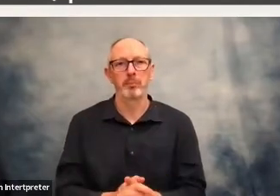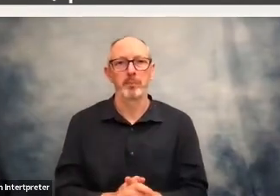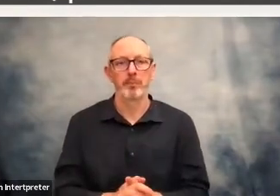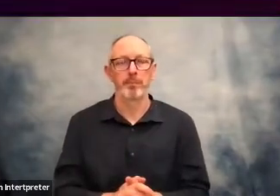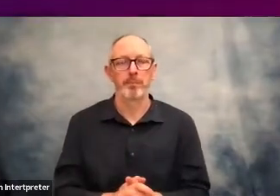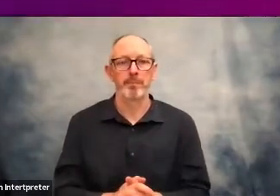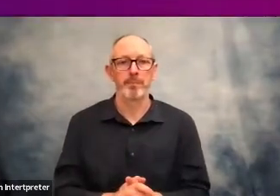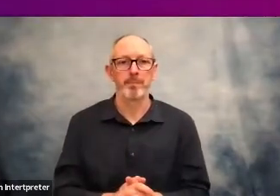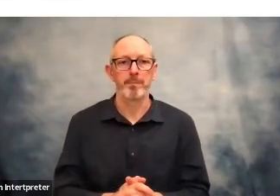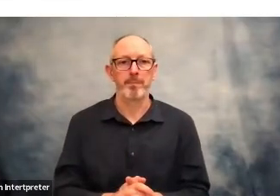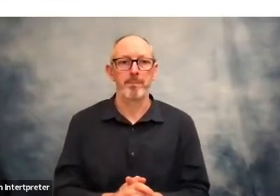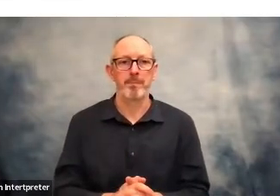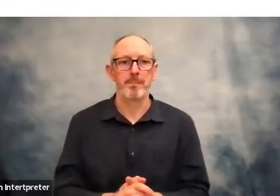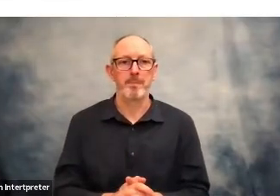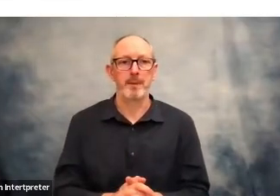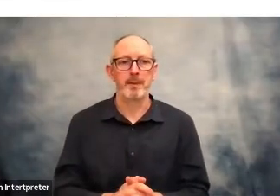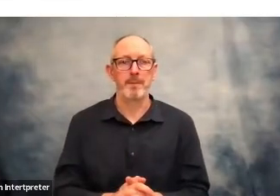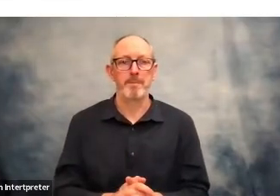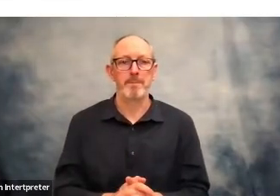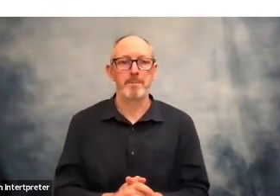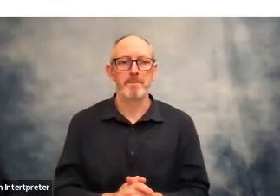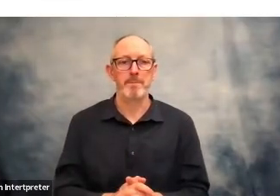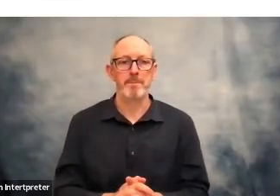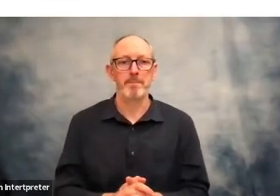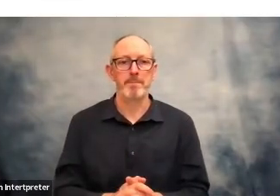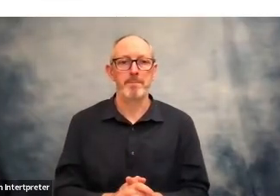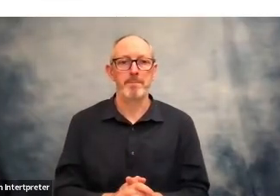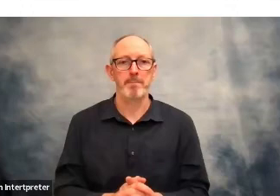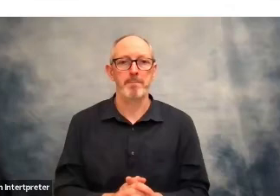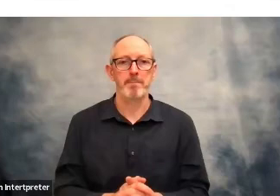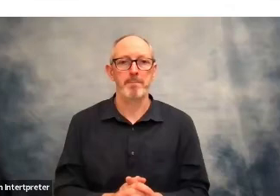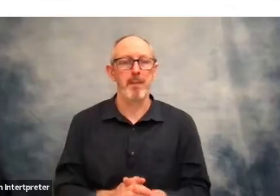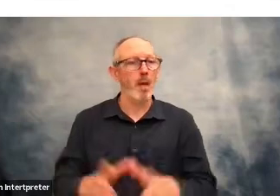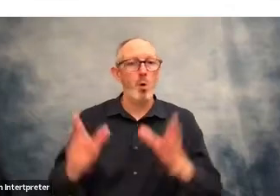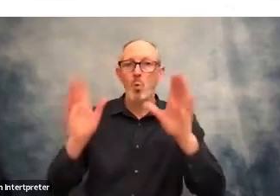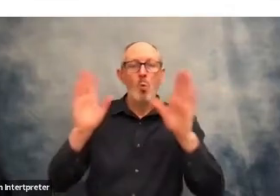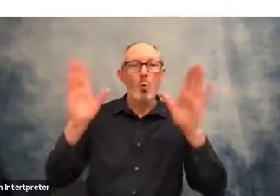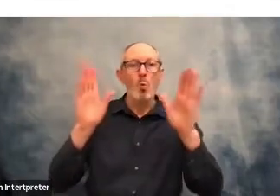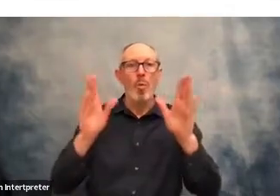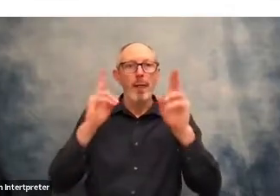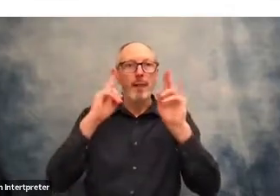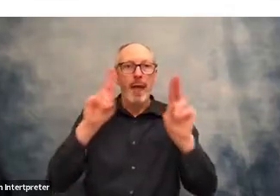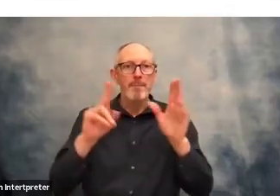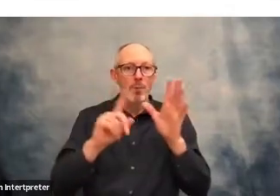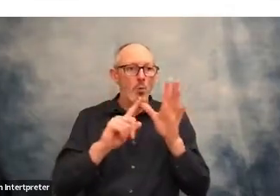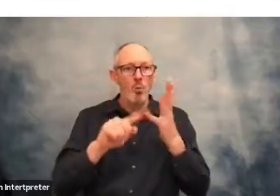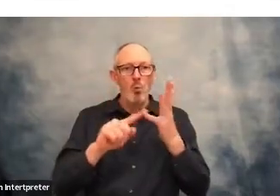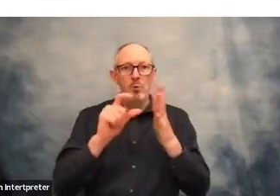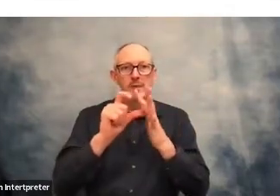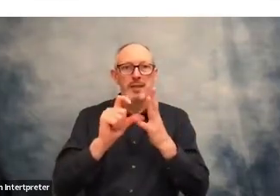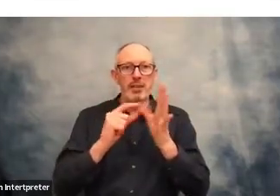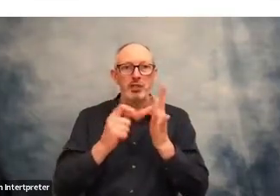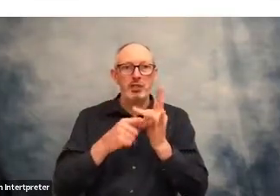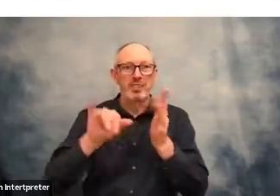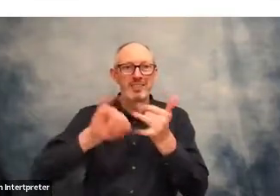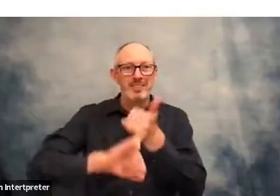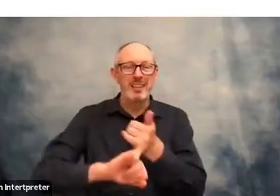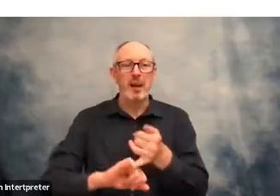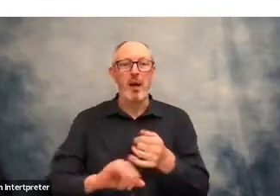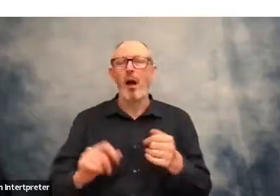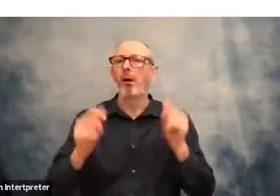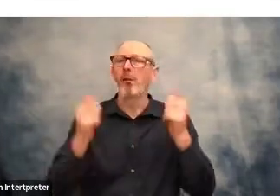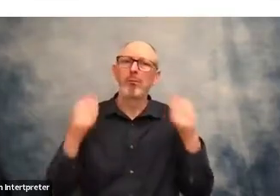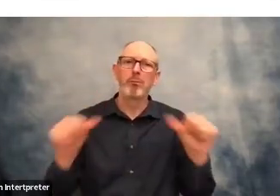Audacious. I love it. Give it up for our last group of founders who are